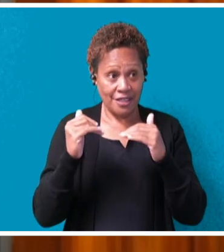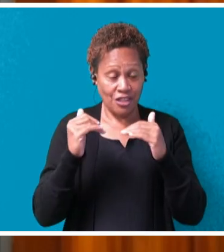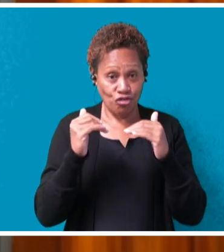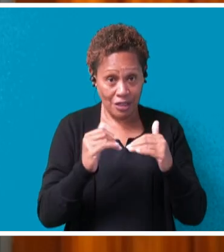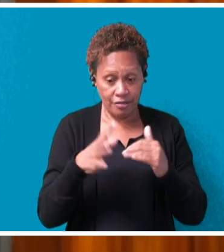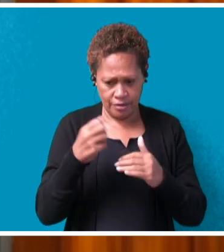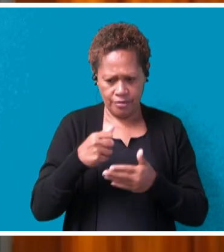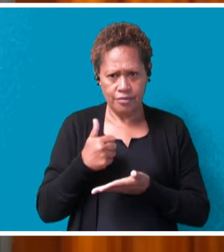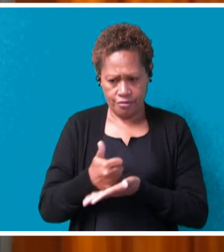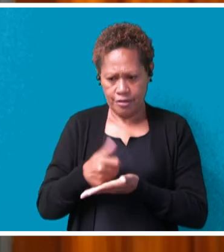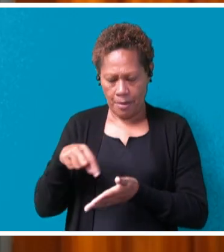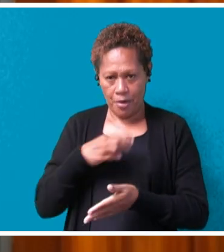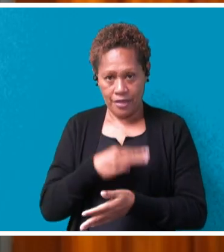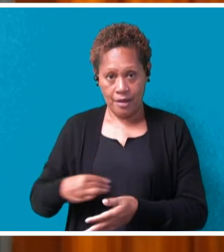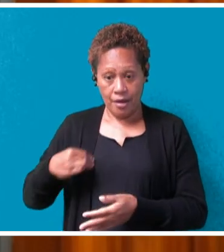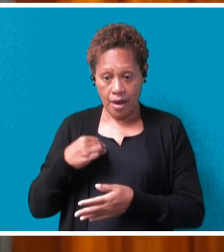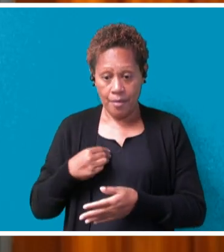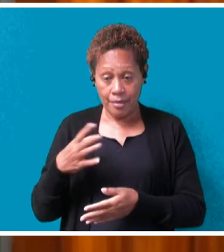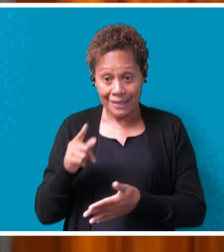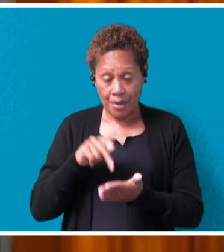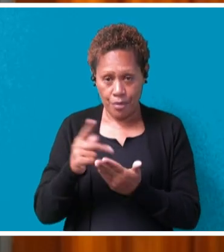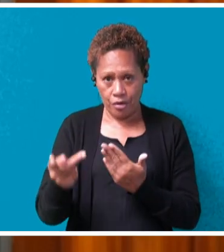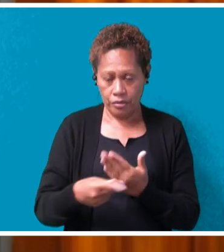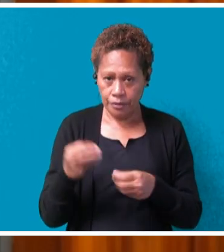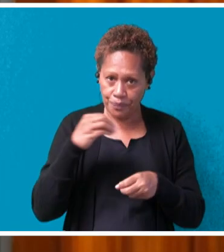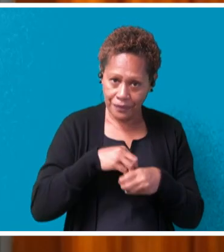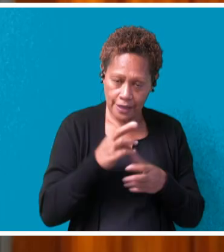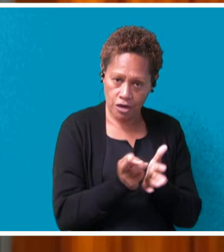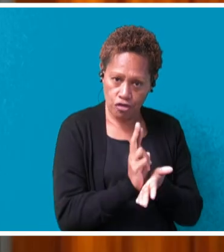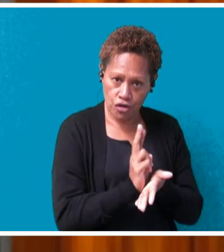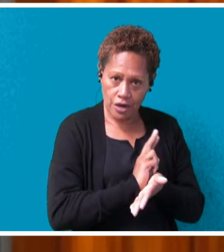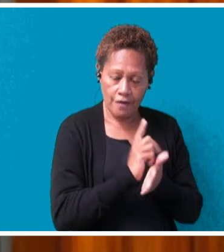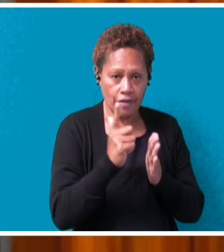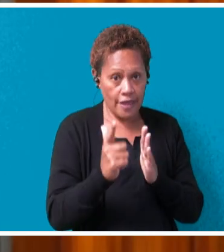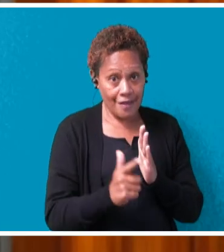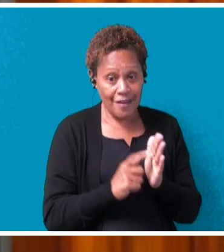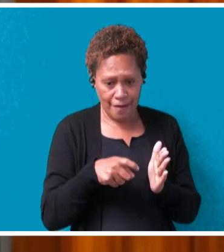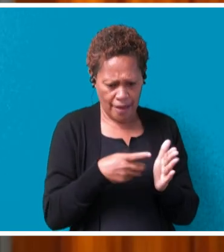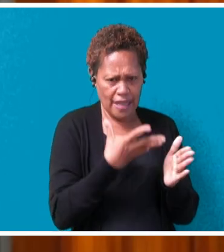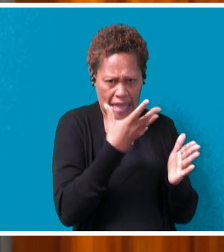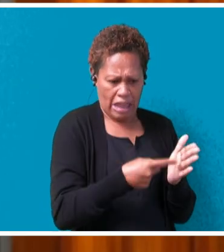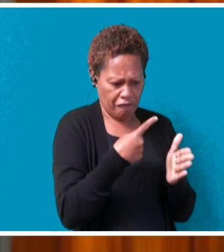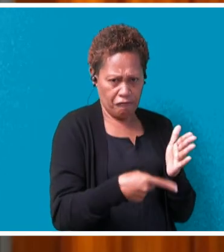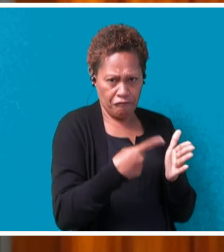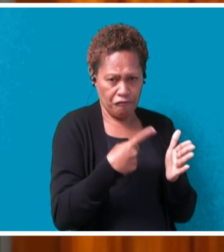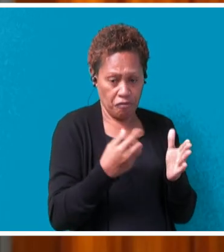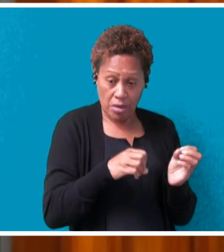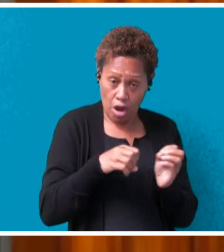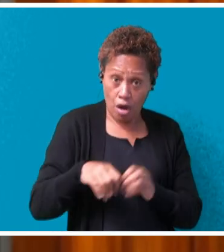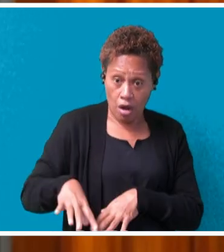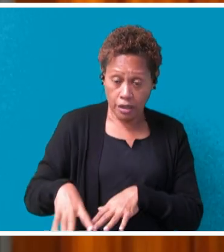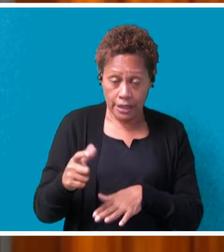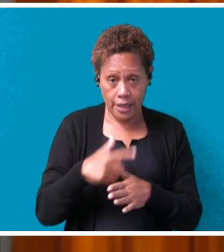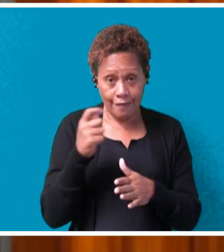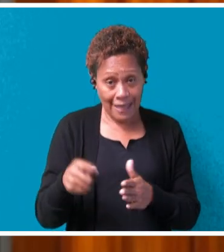Ministry's legislative modernization program, which includes the review of key laws that shape our criminal justice system and protects